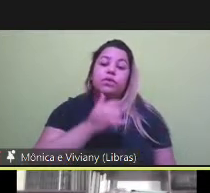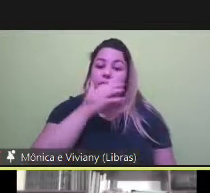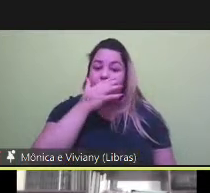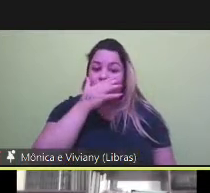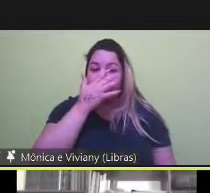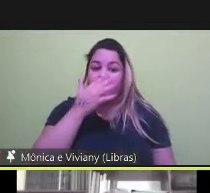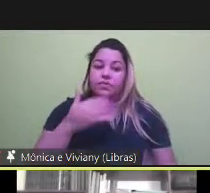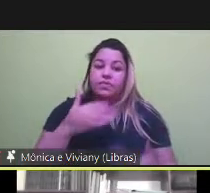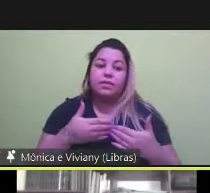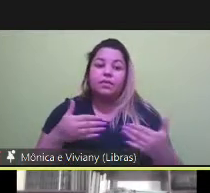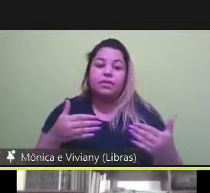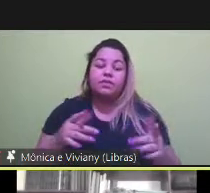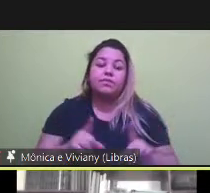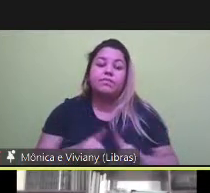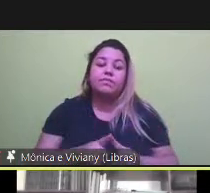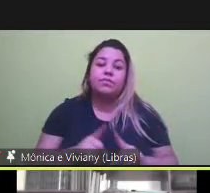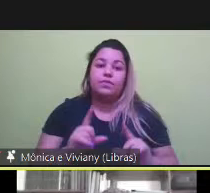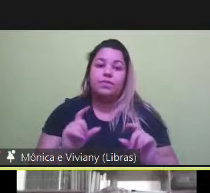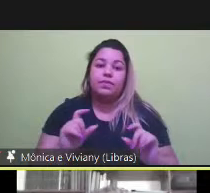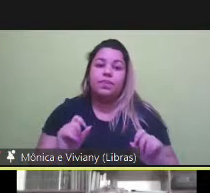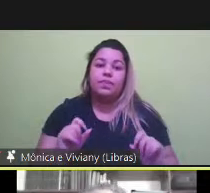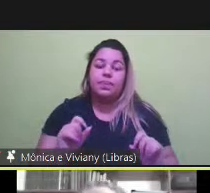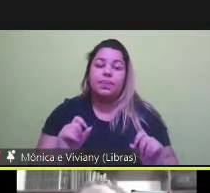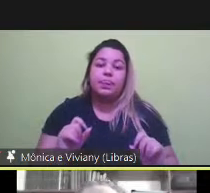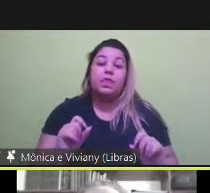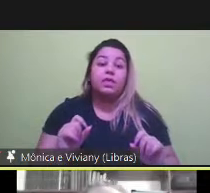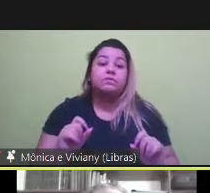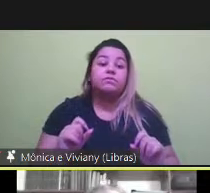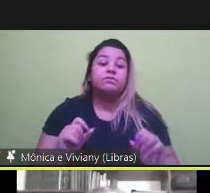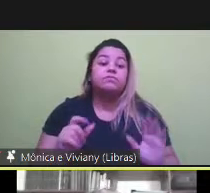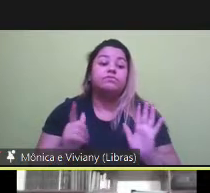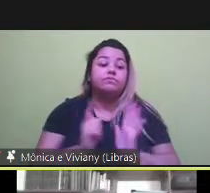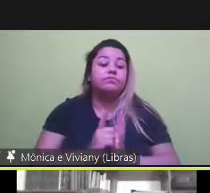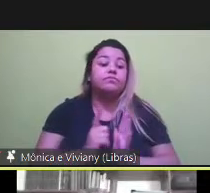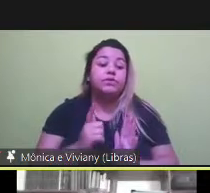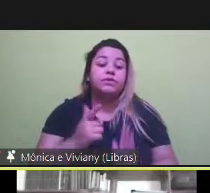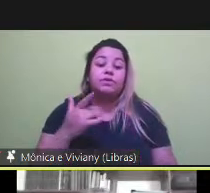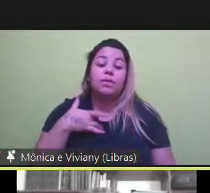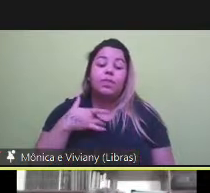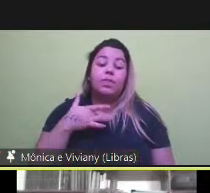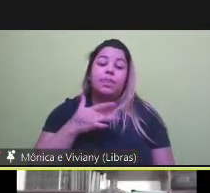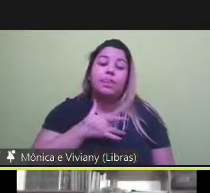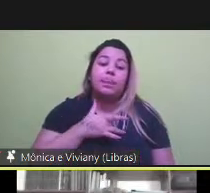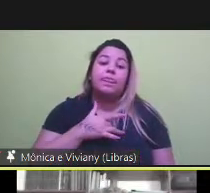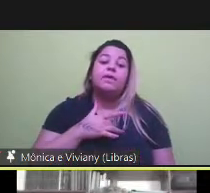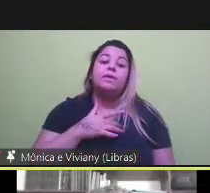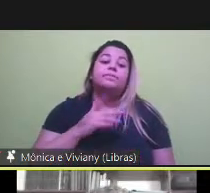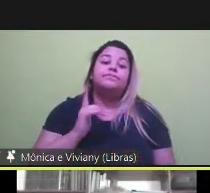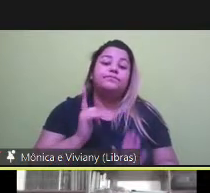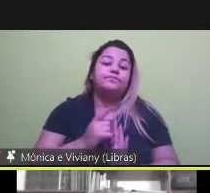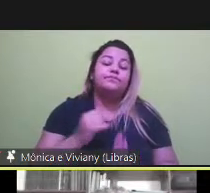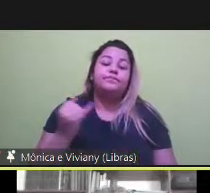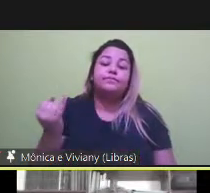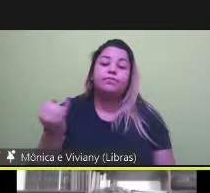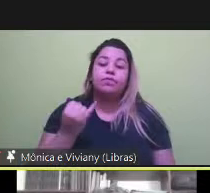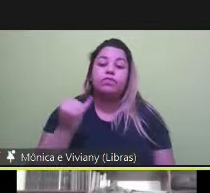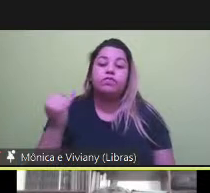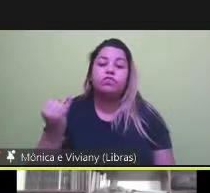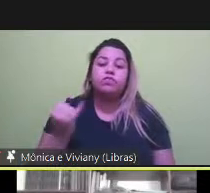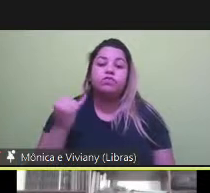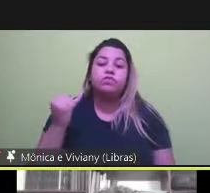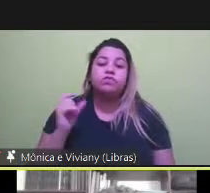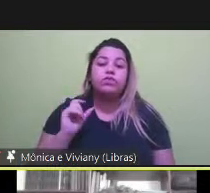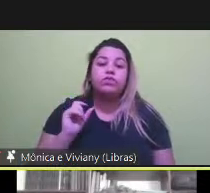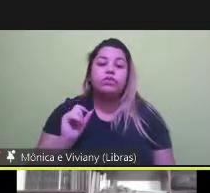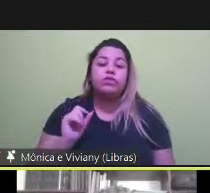make intervention and presentation. But the school had a more passive role, more of a receptor. And the educational